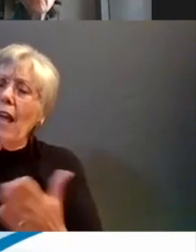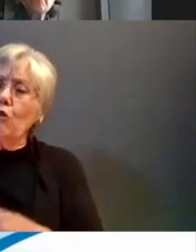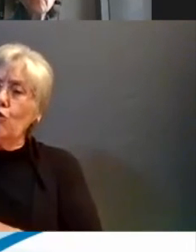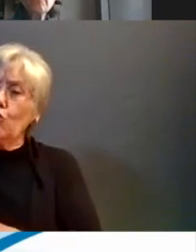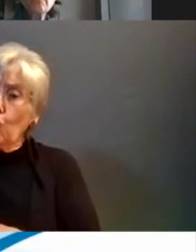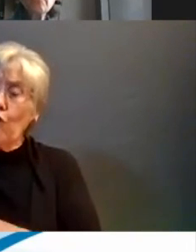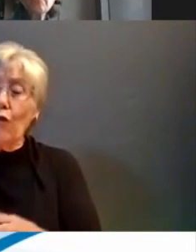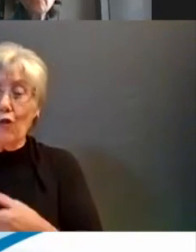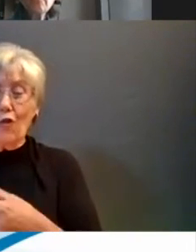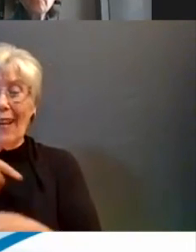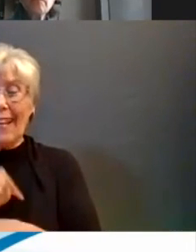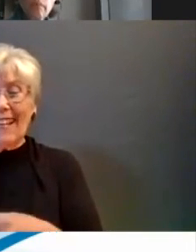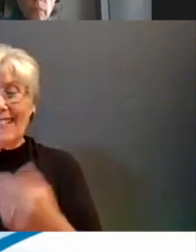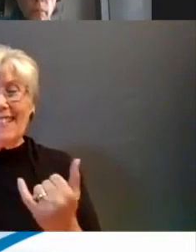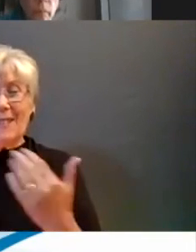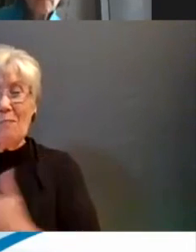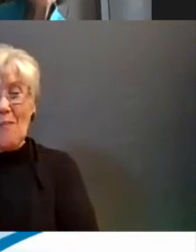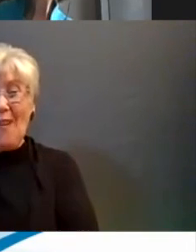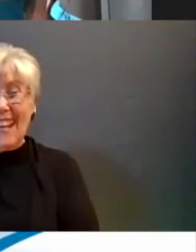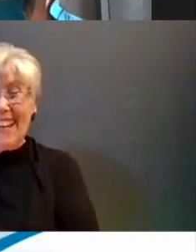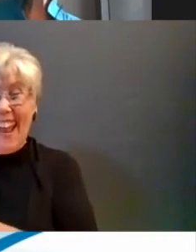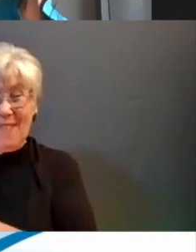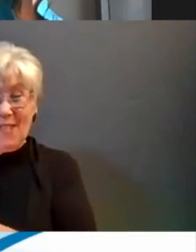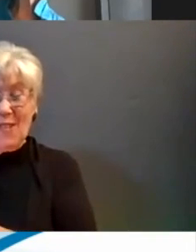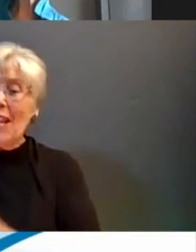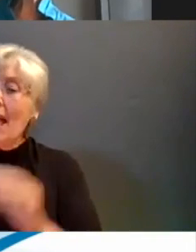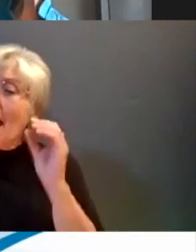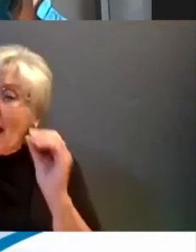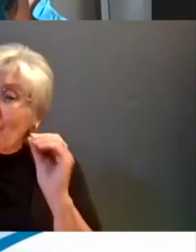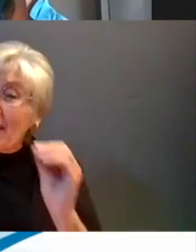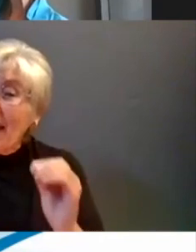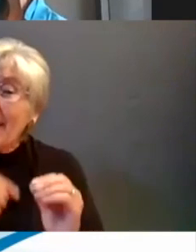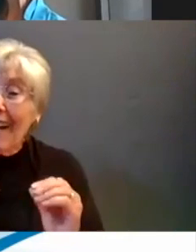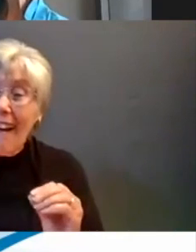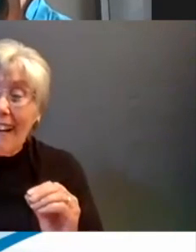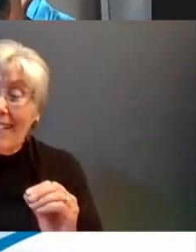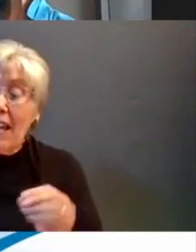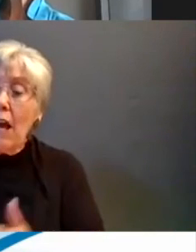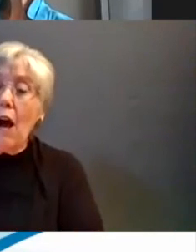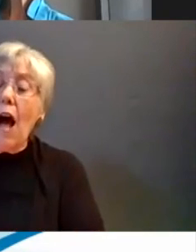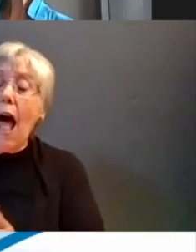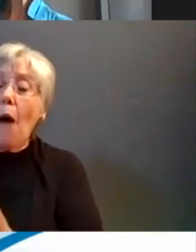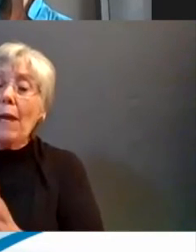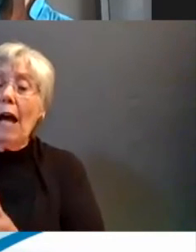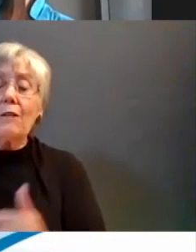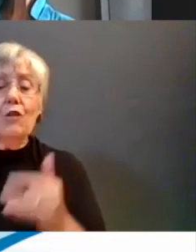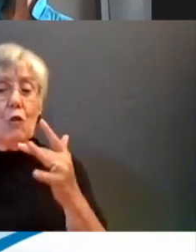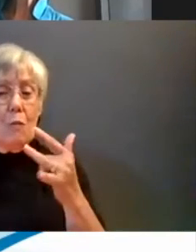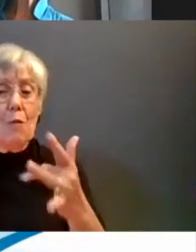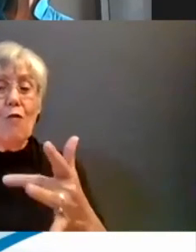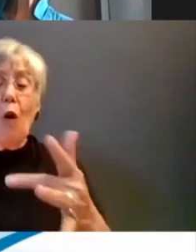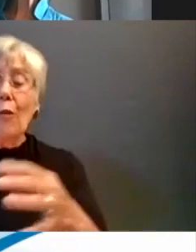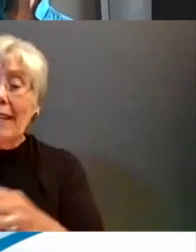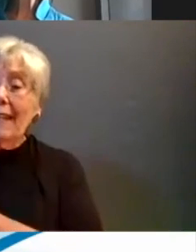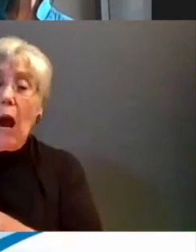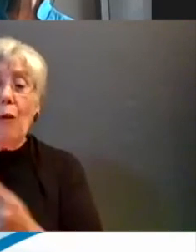this morning, this afternoon, educating us, bringing us forward with our thought process